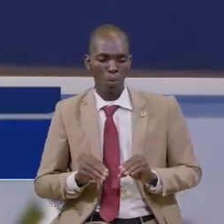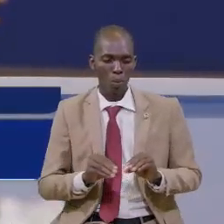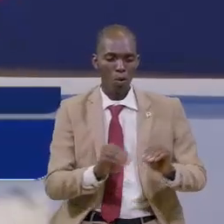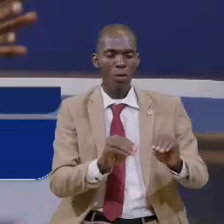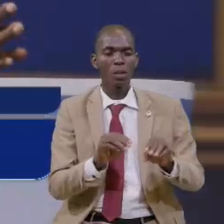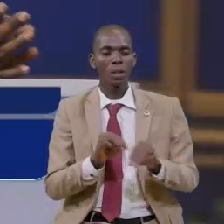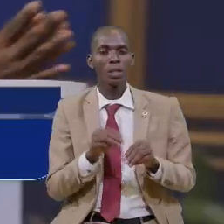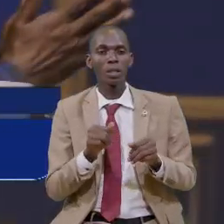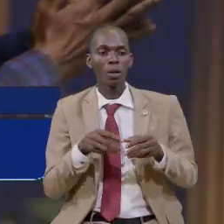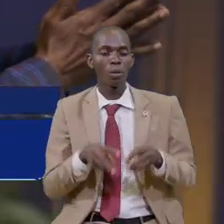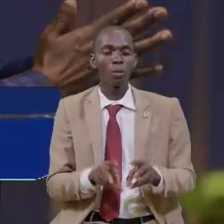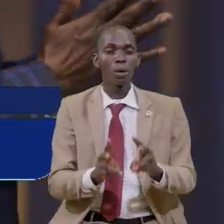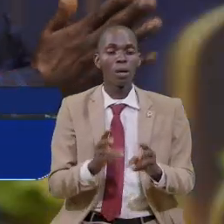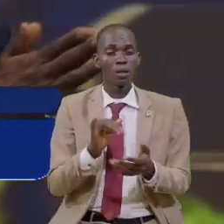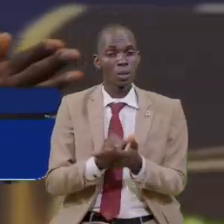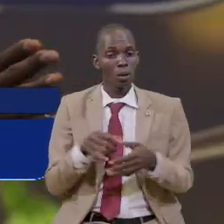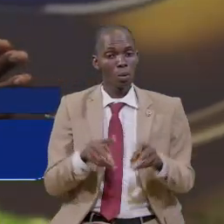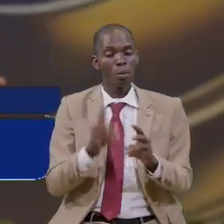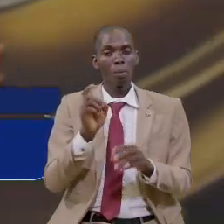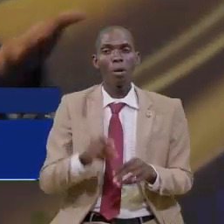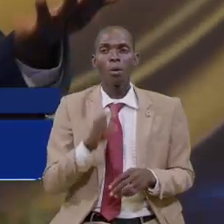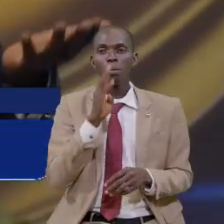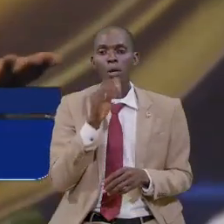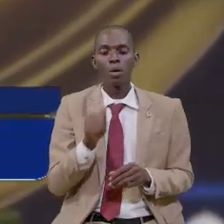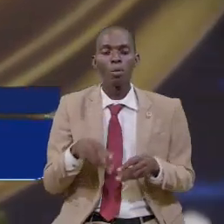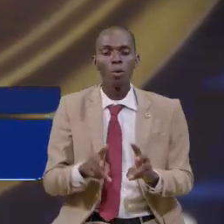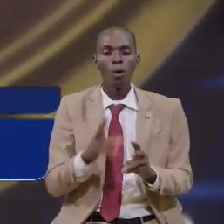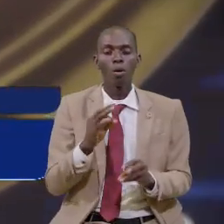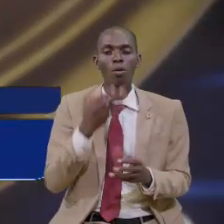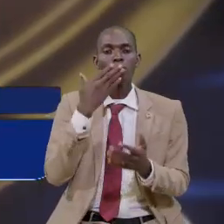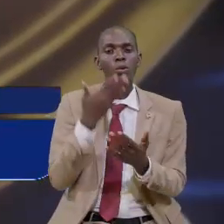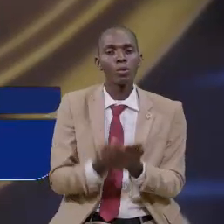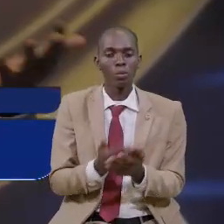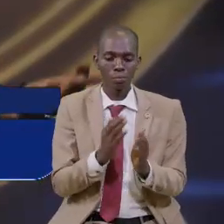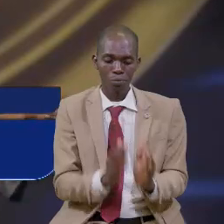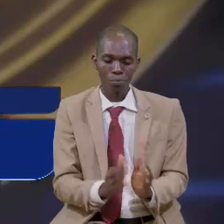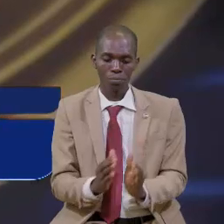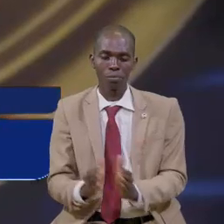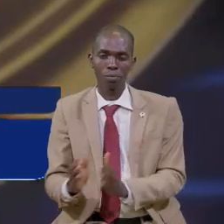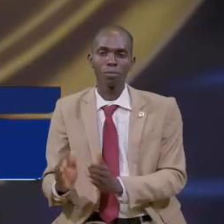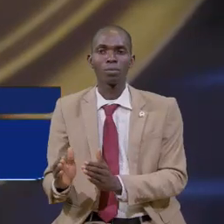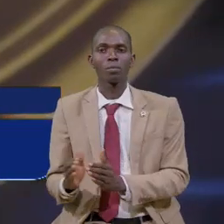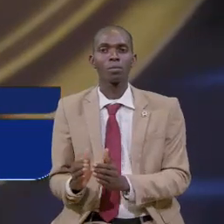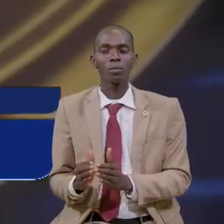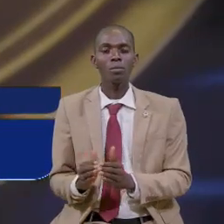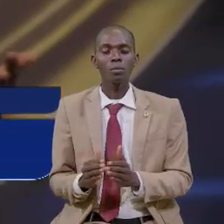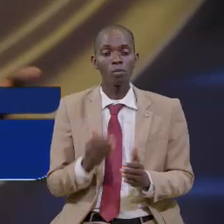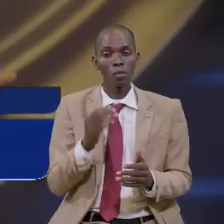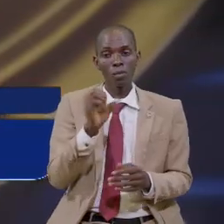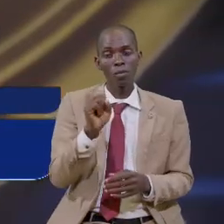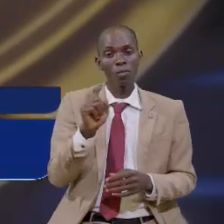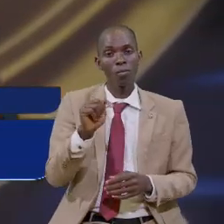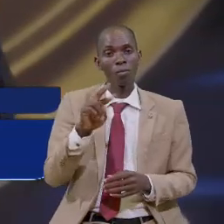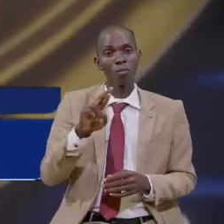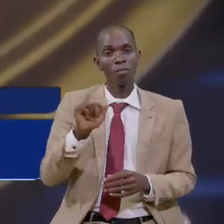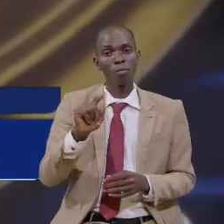a path of strategy. When we talk of strategy, we're talking of planning. We're talking of